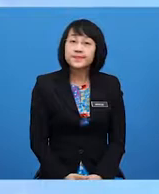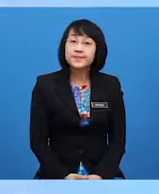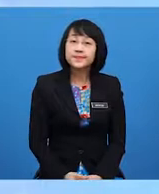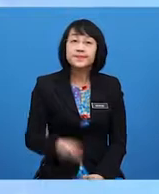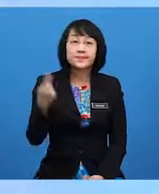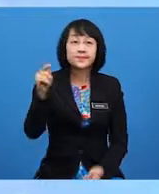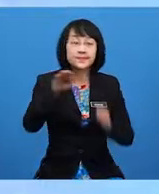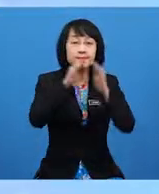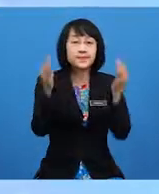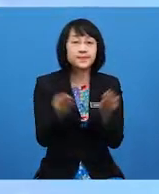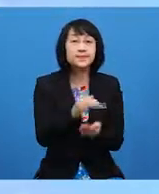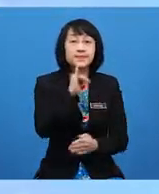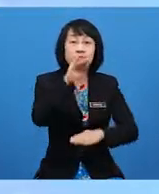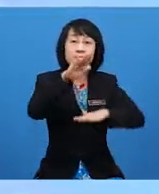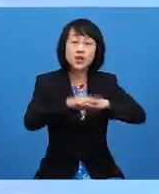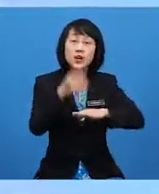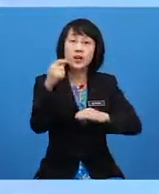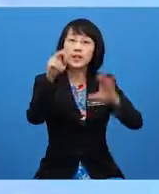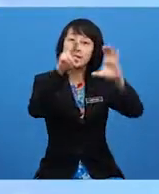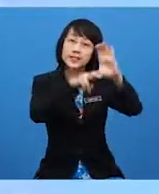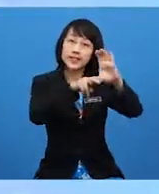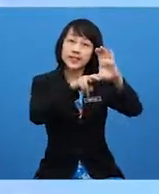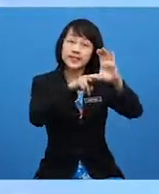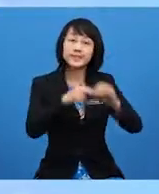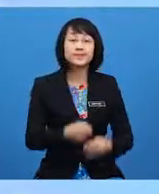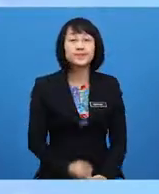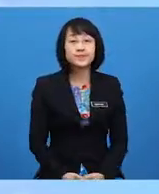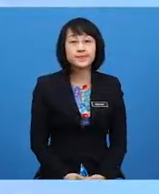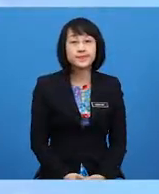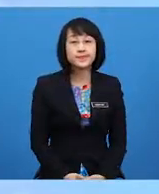The ball is on the chair.